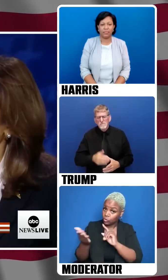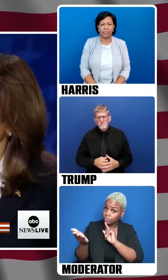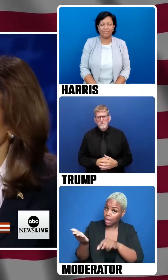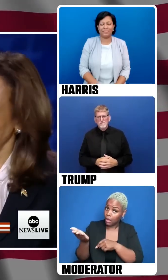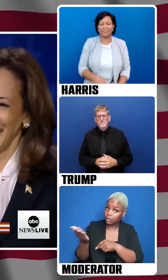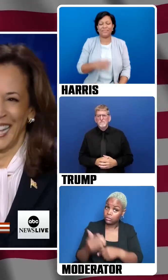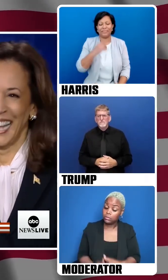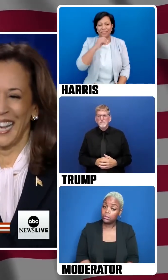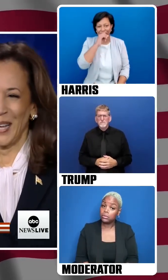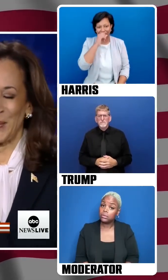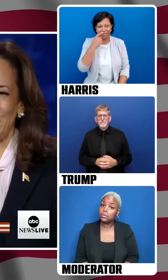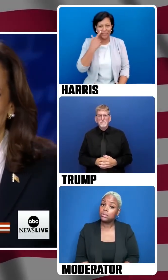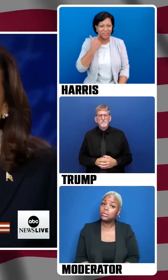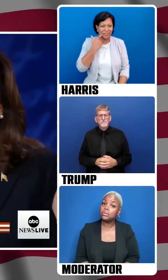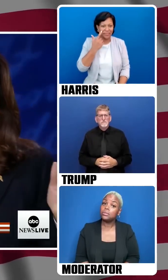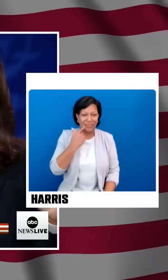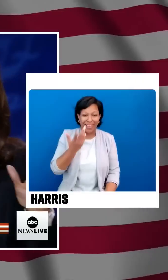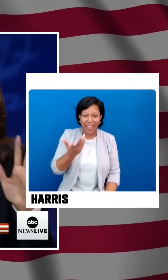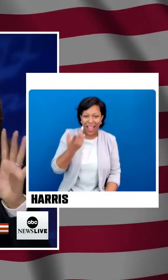extreme.